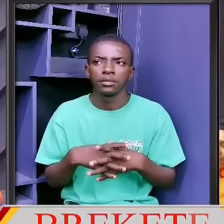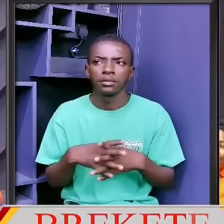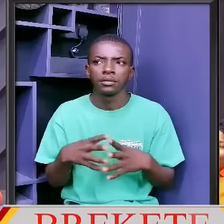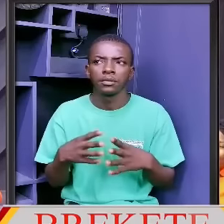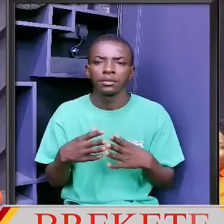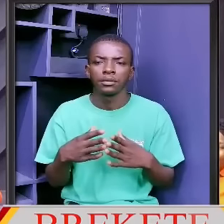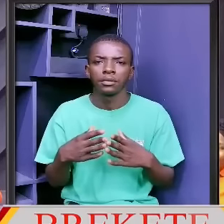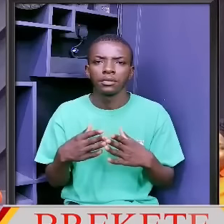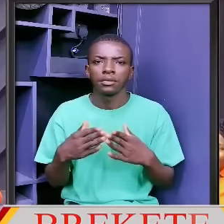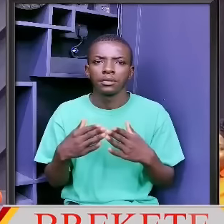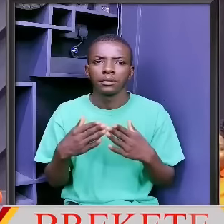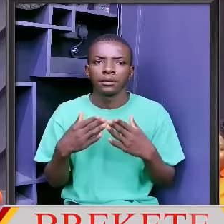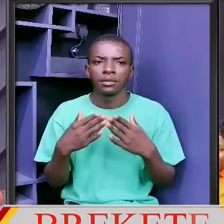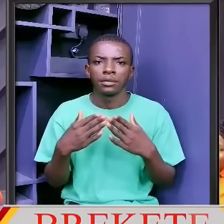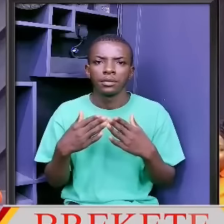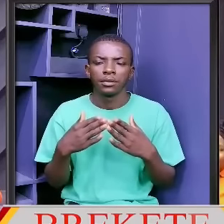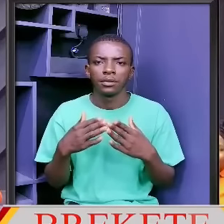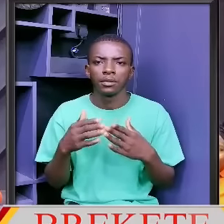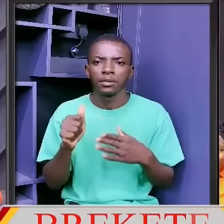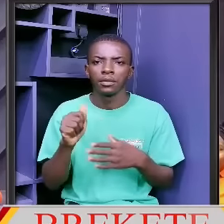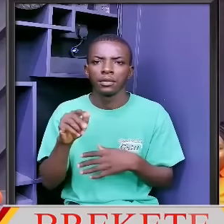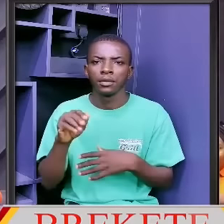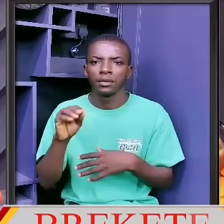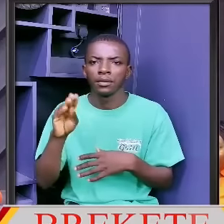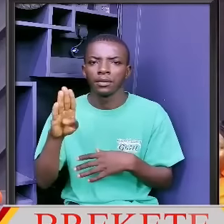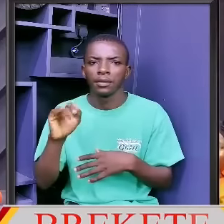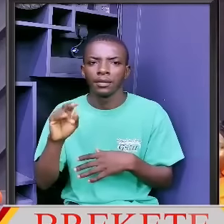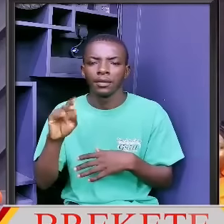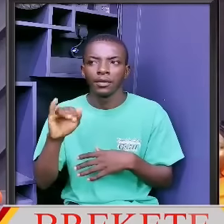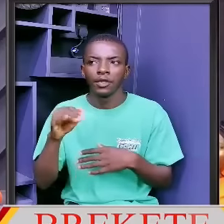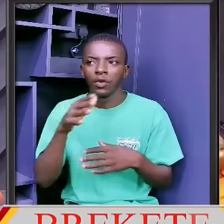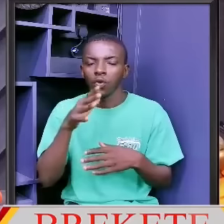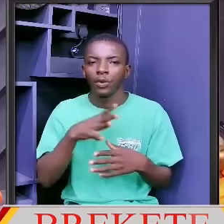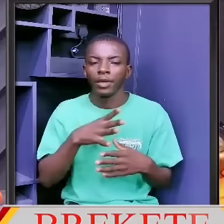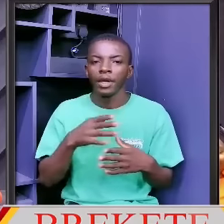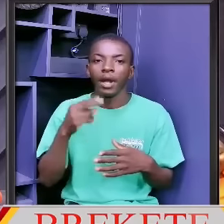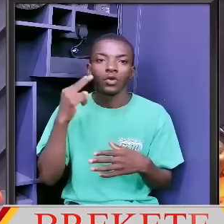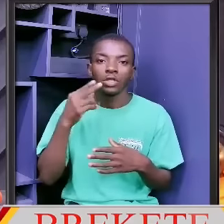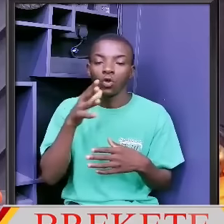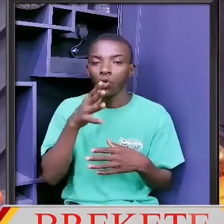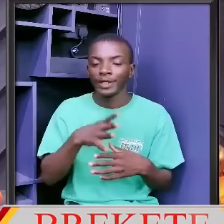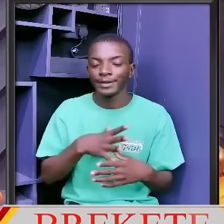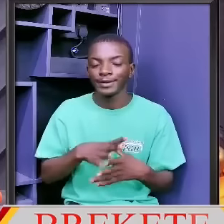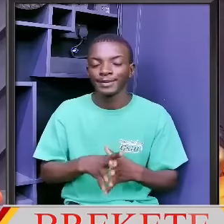Thank you, everyone. Aboki woman. Women could not appreciate Aboki woman. Hausa woman.